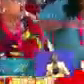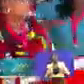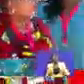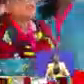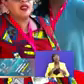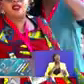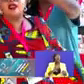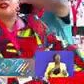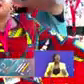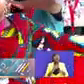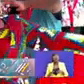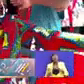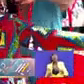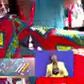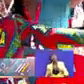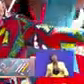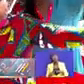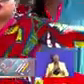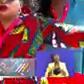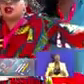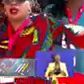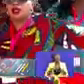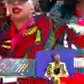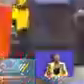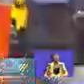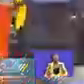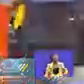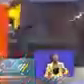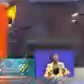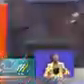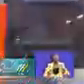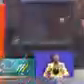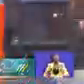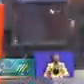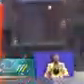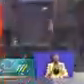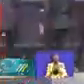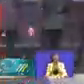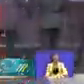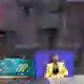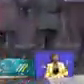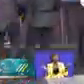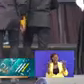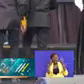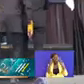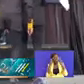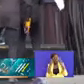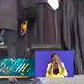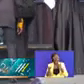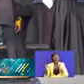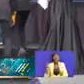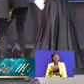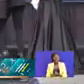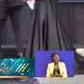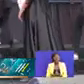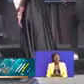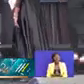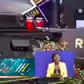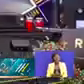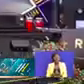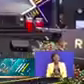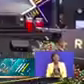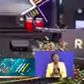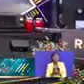thank you thank you we can have our seats hallelujah amen